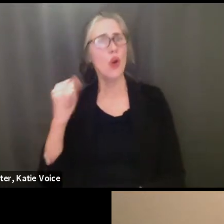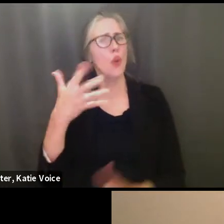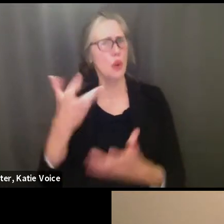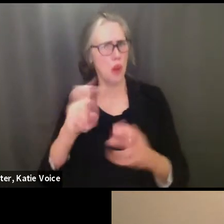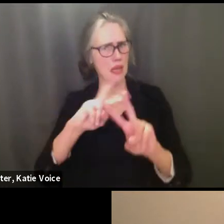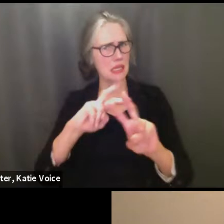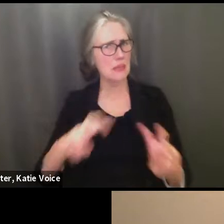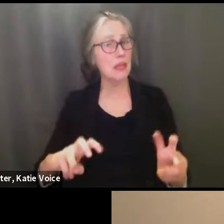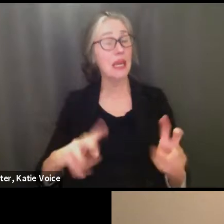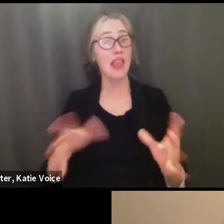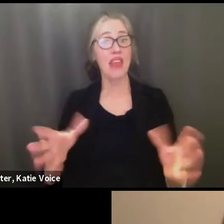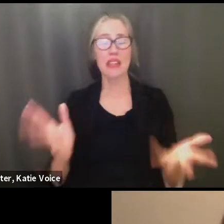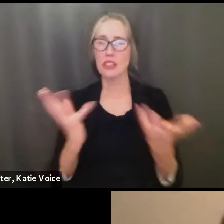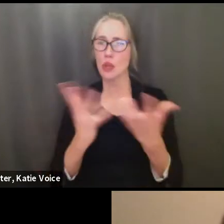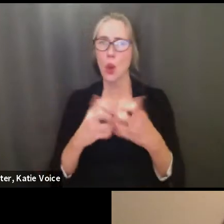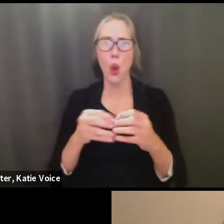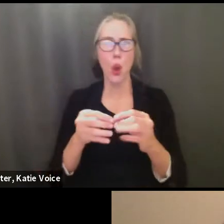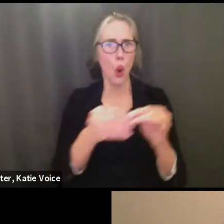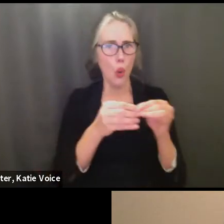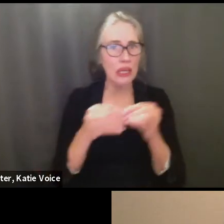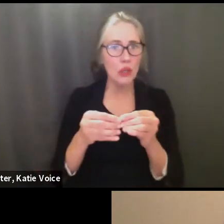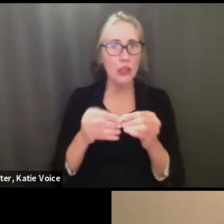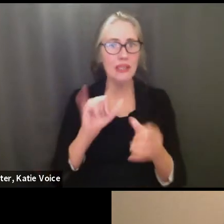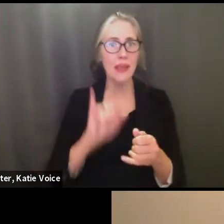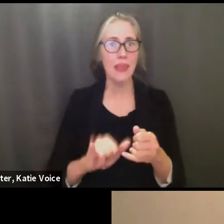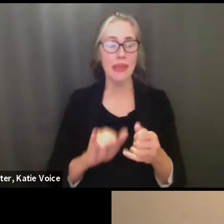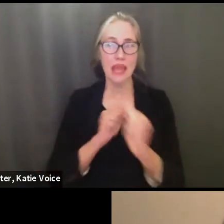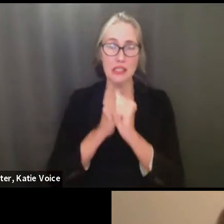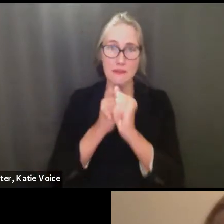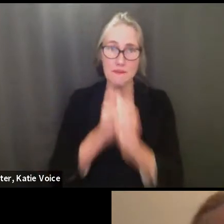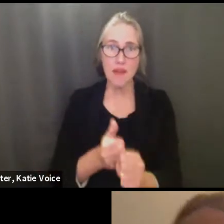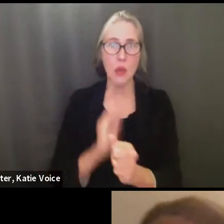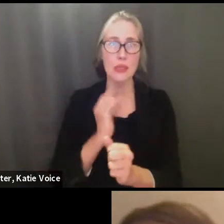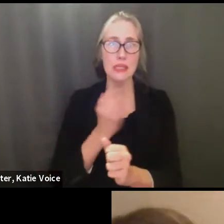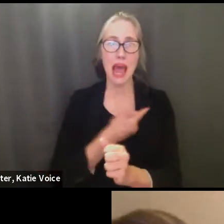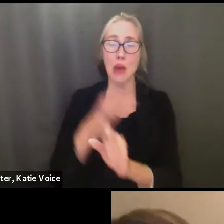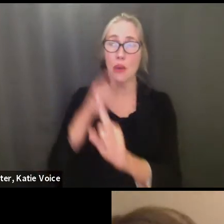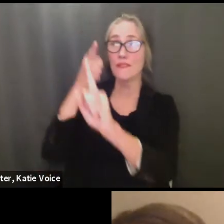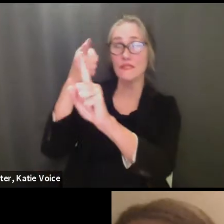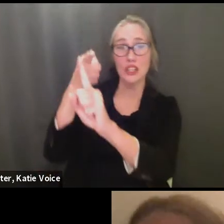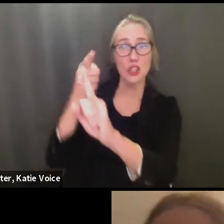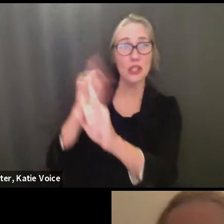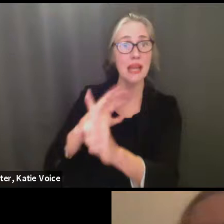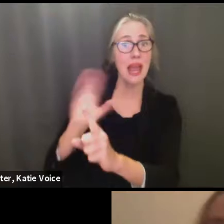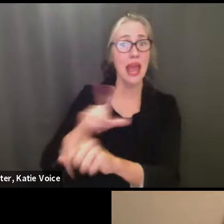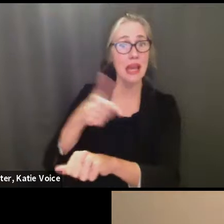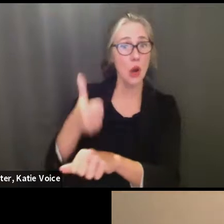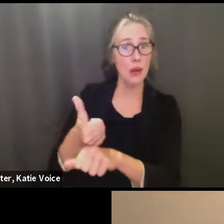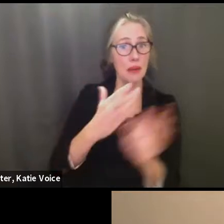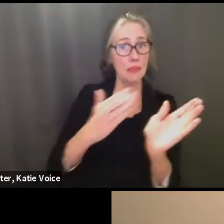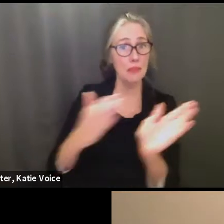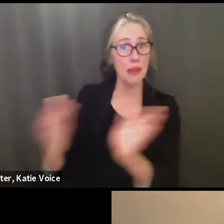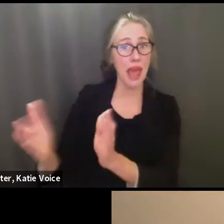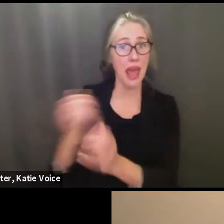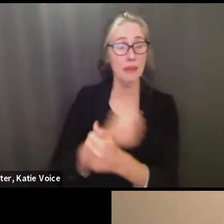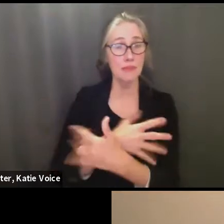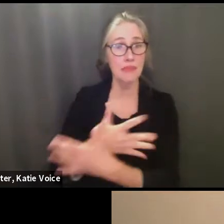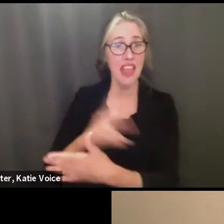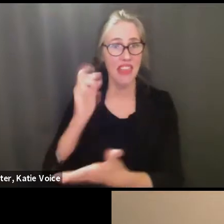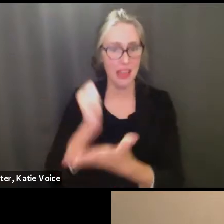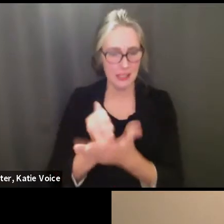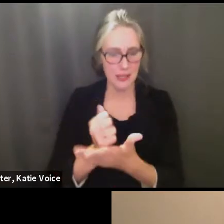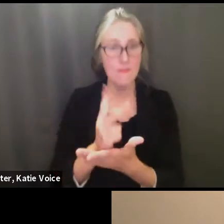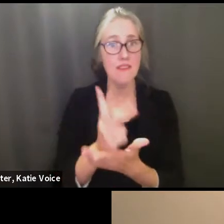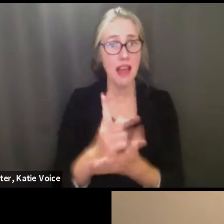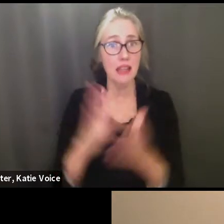is coherent and that it's aligned to our vision and our implementation plans. It is valid and